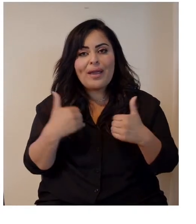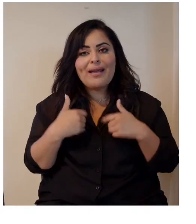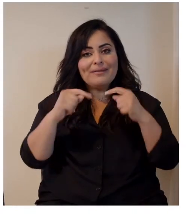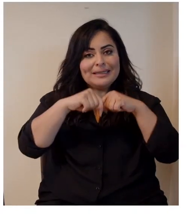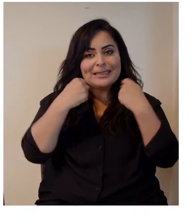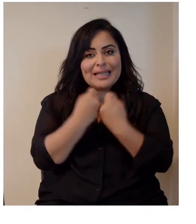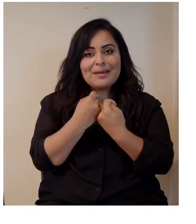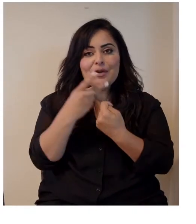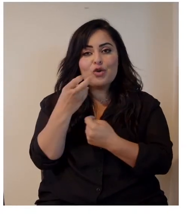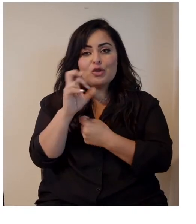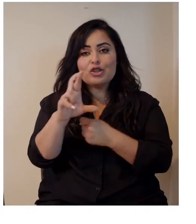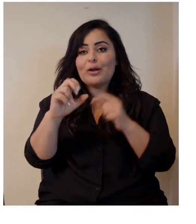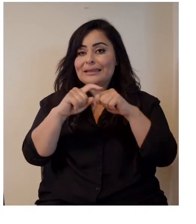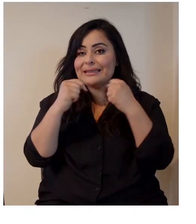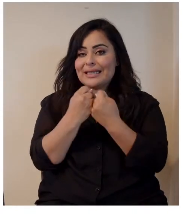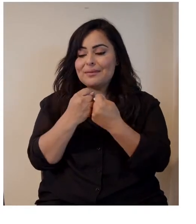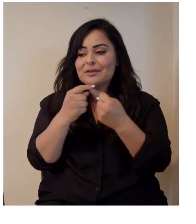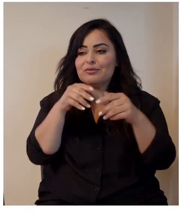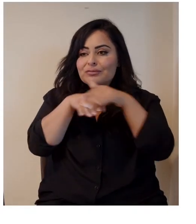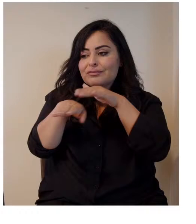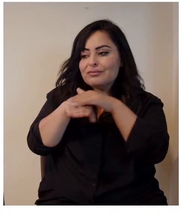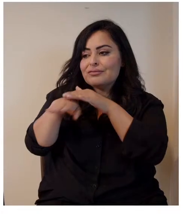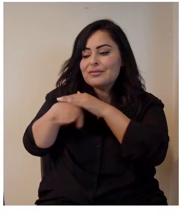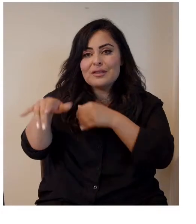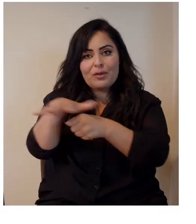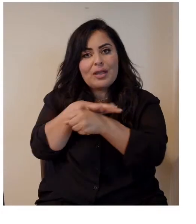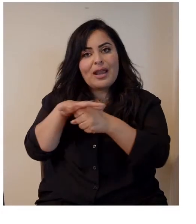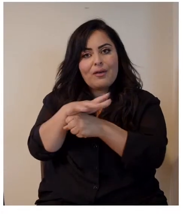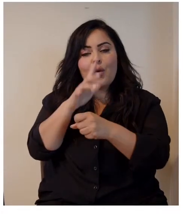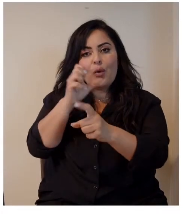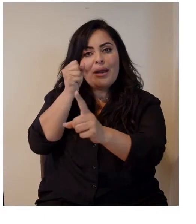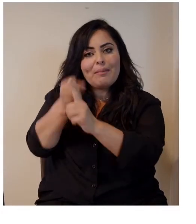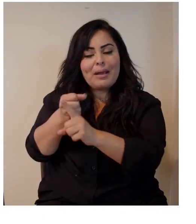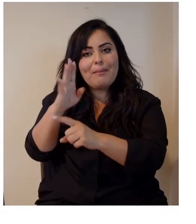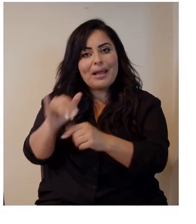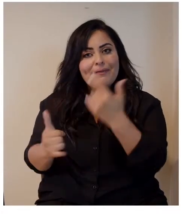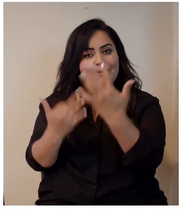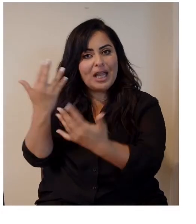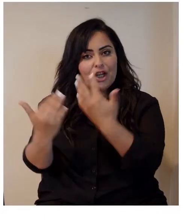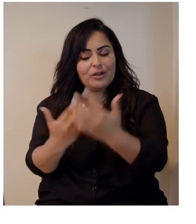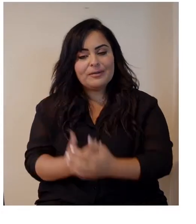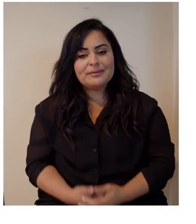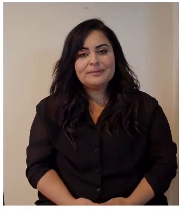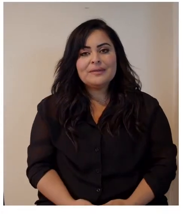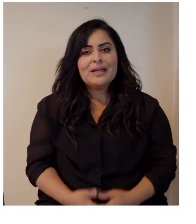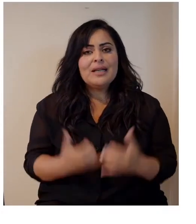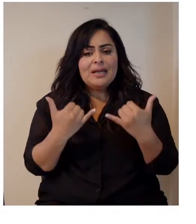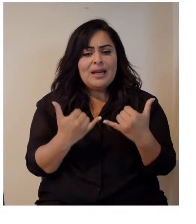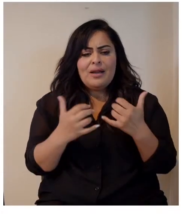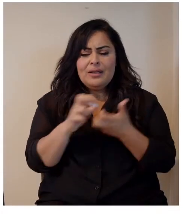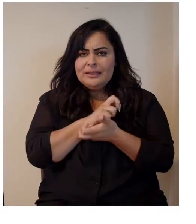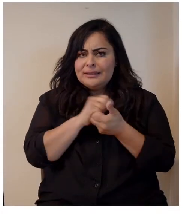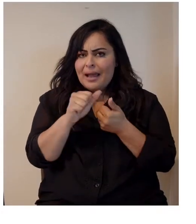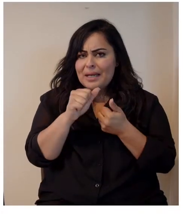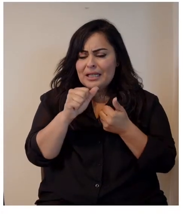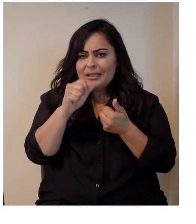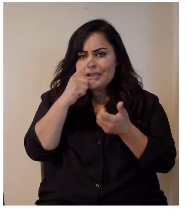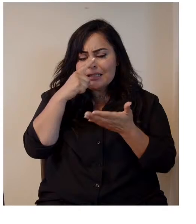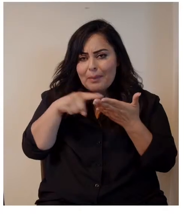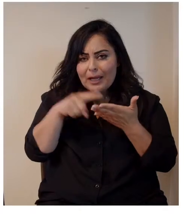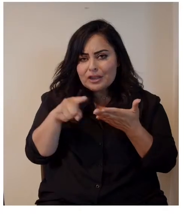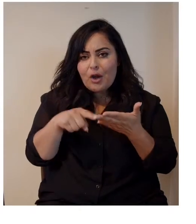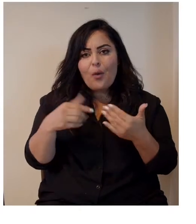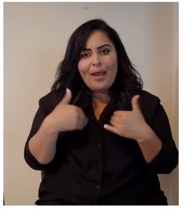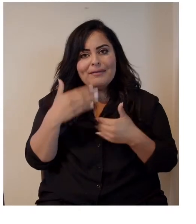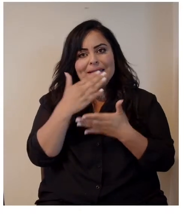as stated through the impacted areas of the fire. So specifically, I wanted to talk a little bit about damage inspection. So we do have some